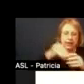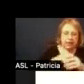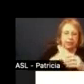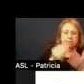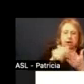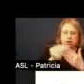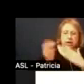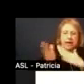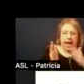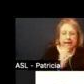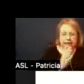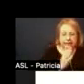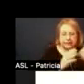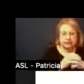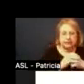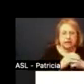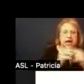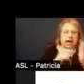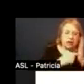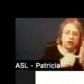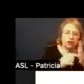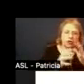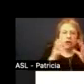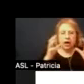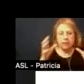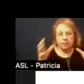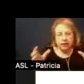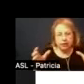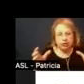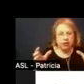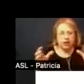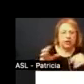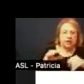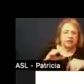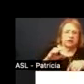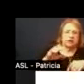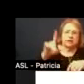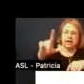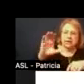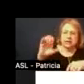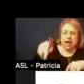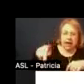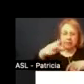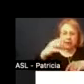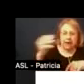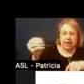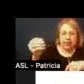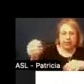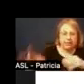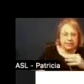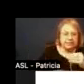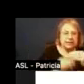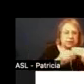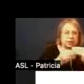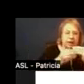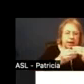uh that portion of the overall lcff which is the lcff supplemental which is what um uh is earmarked